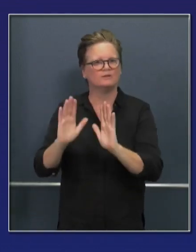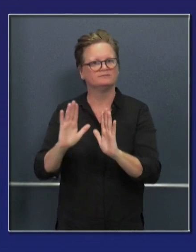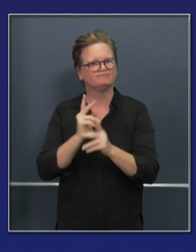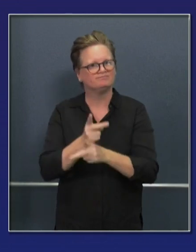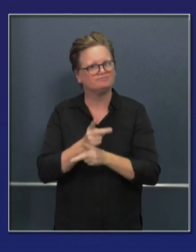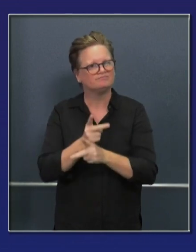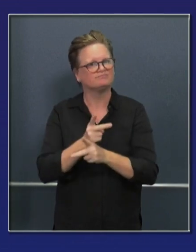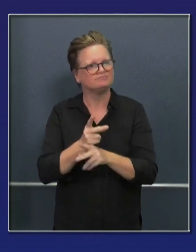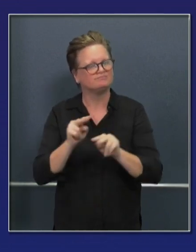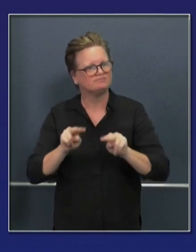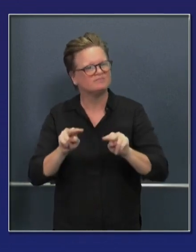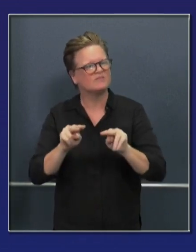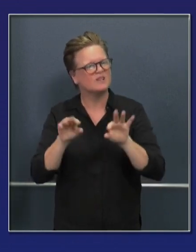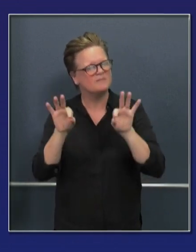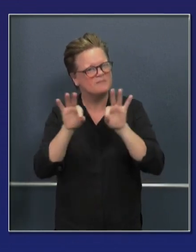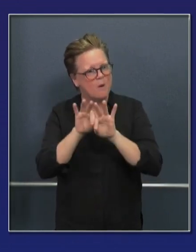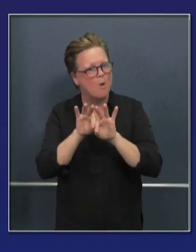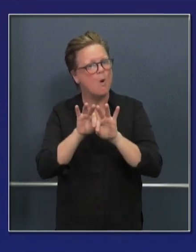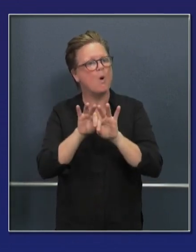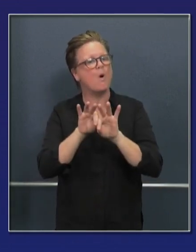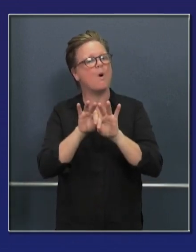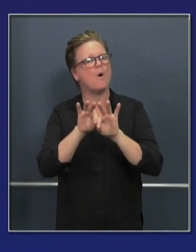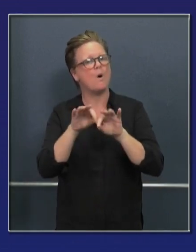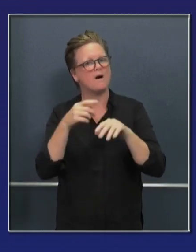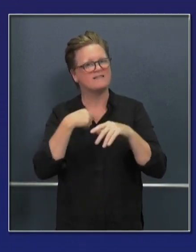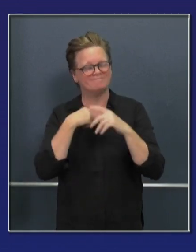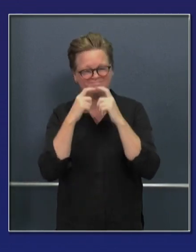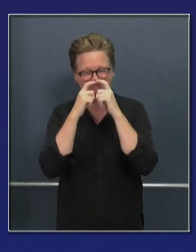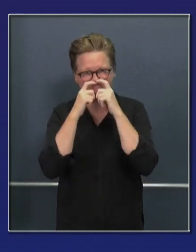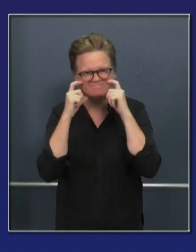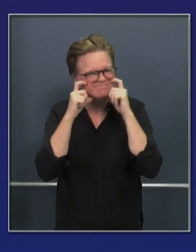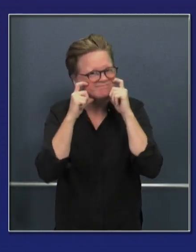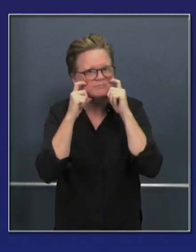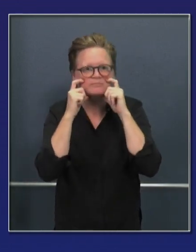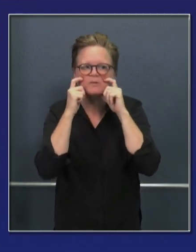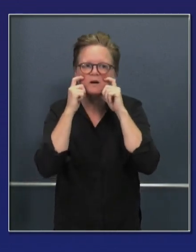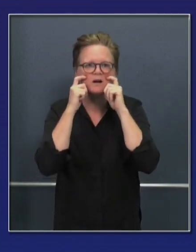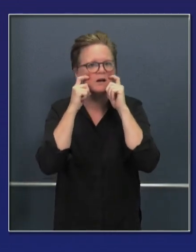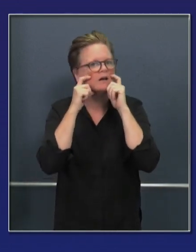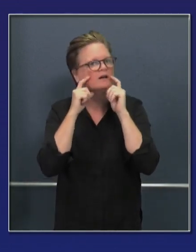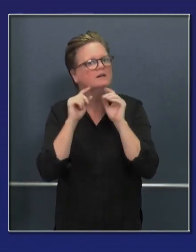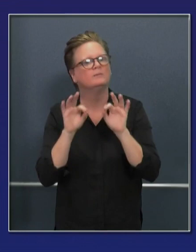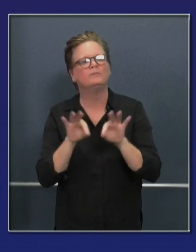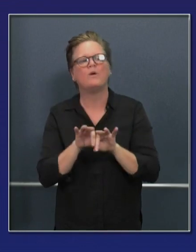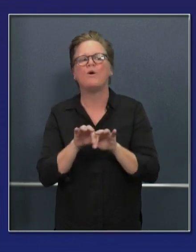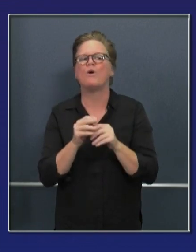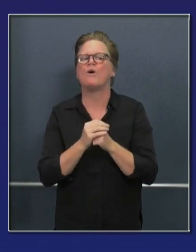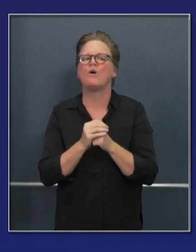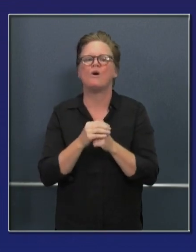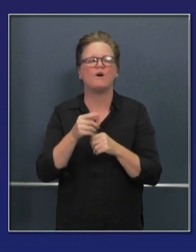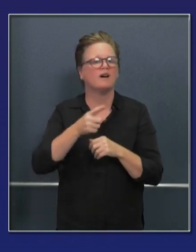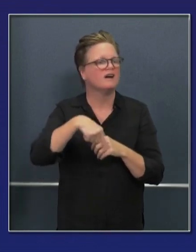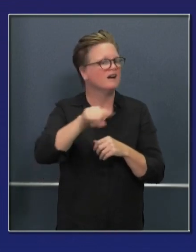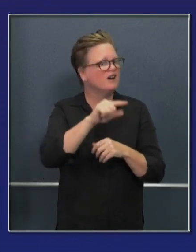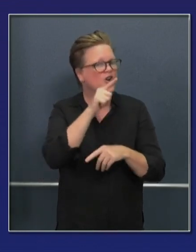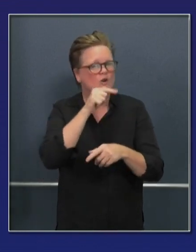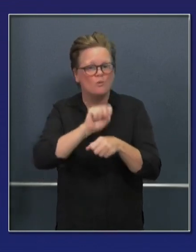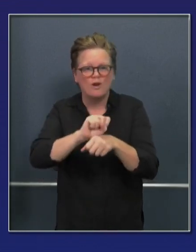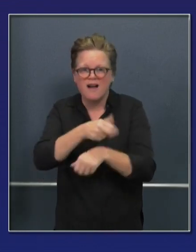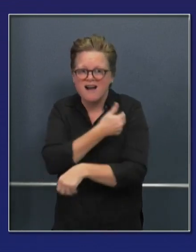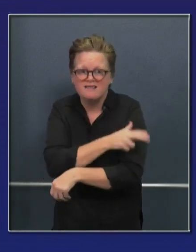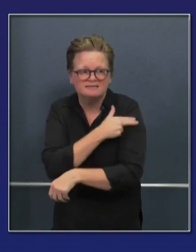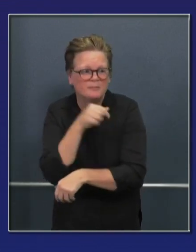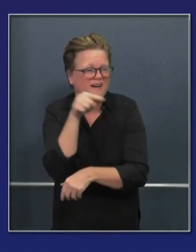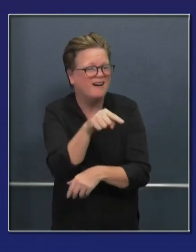first responders and our frontline employees, clearly within the hospital system, within the skilled nursing facilities,